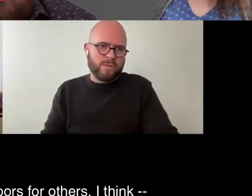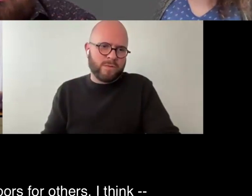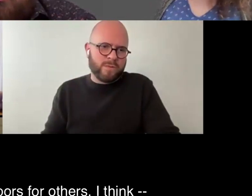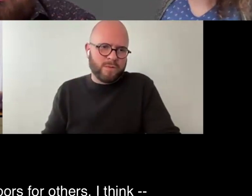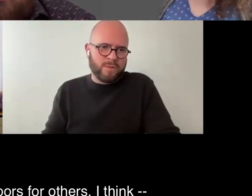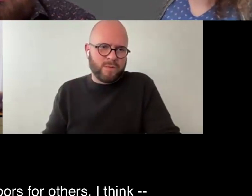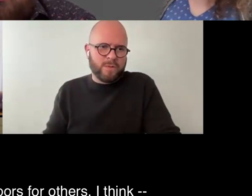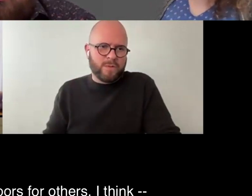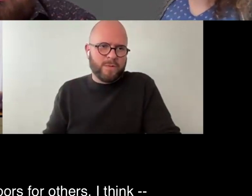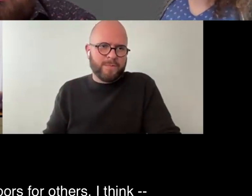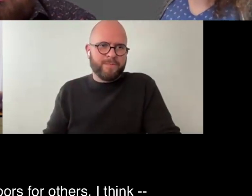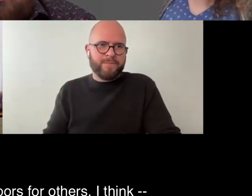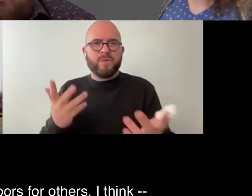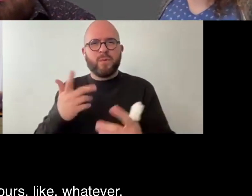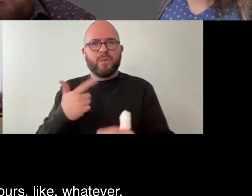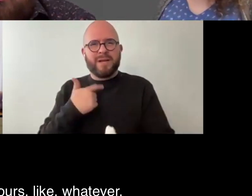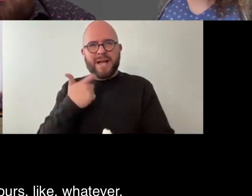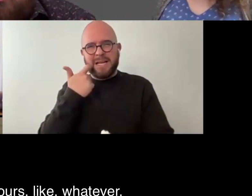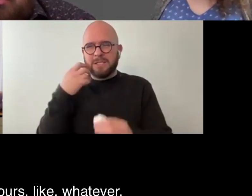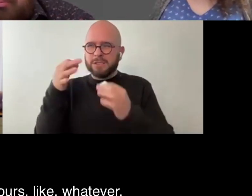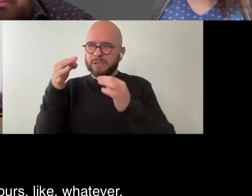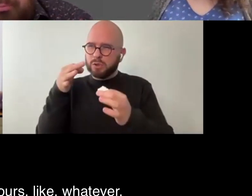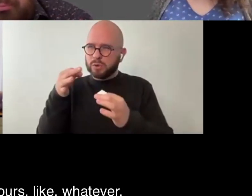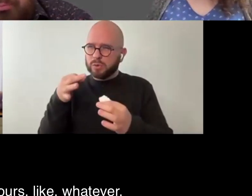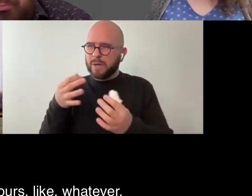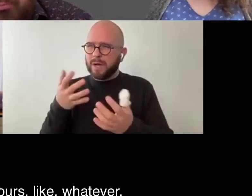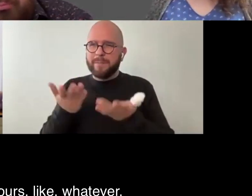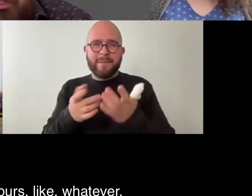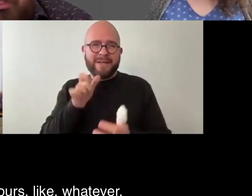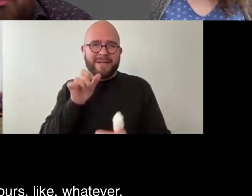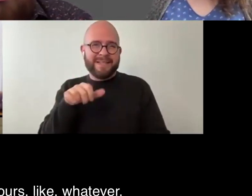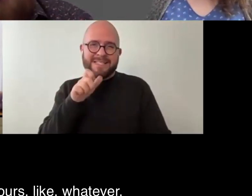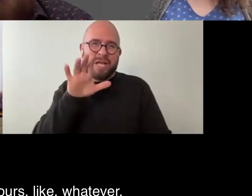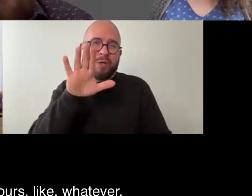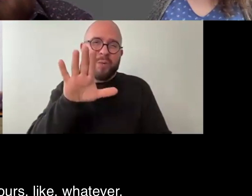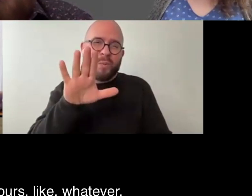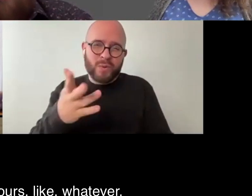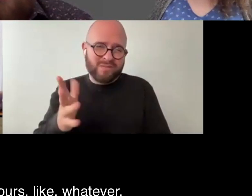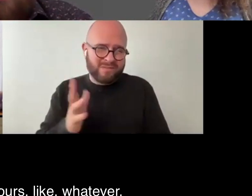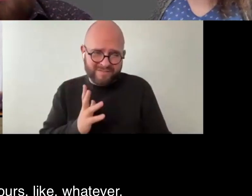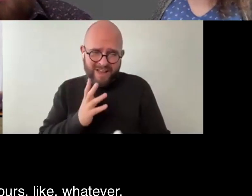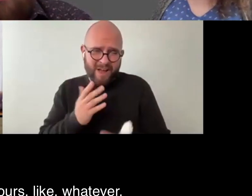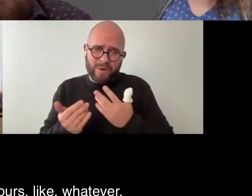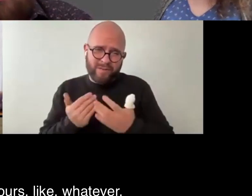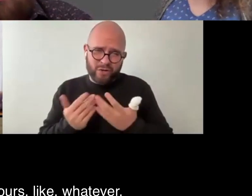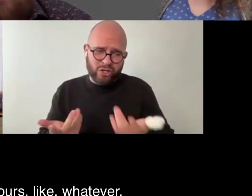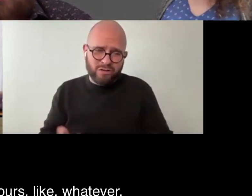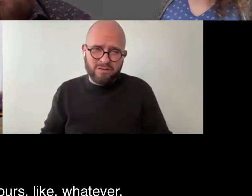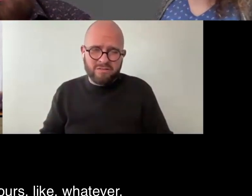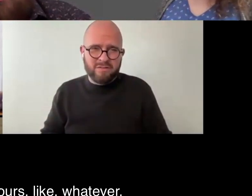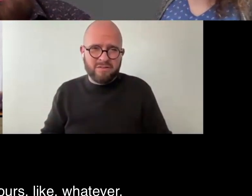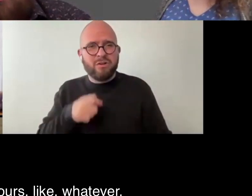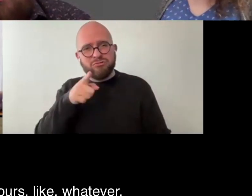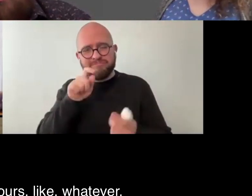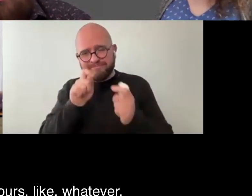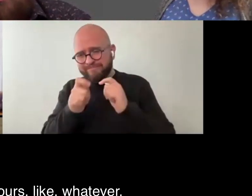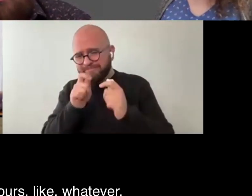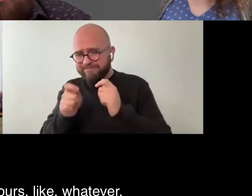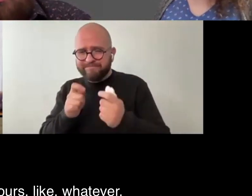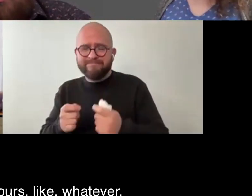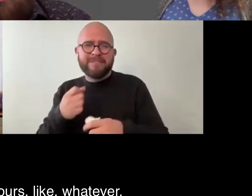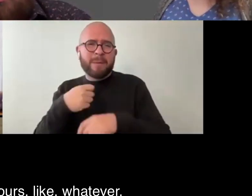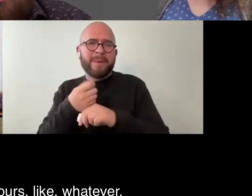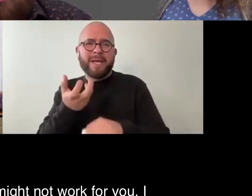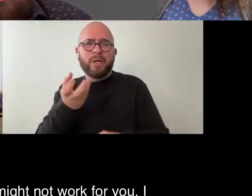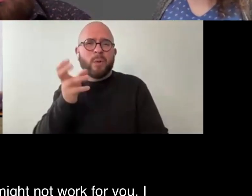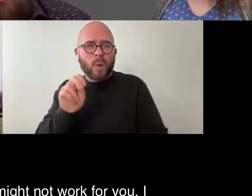what I just described in terms of practice, maybe that's not yours, like whatever, hack it, make it your own, figure it out.